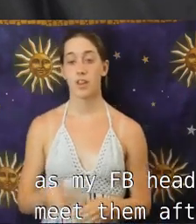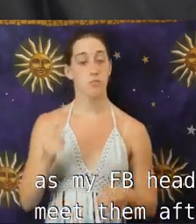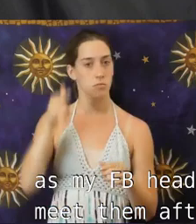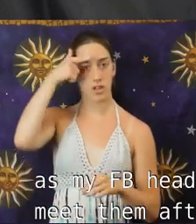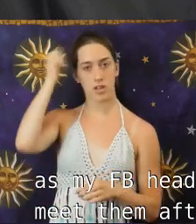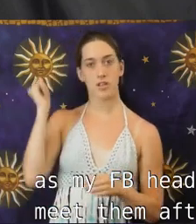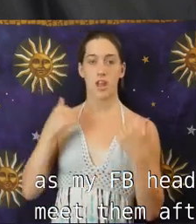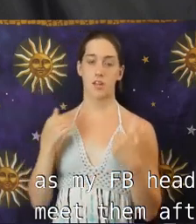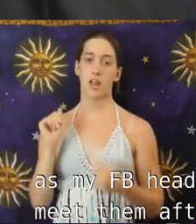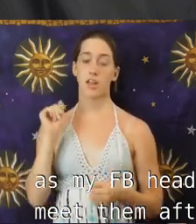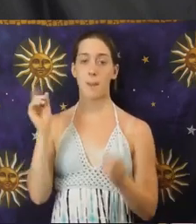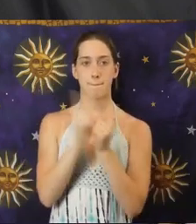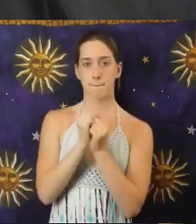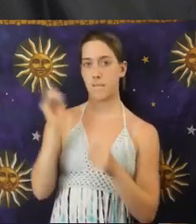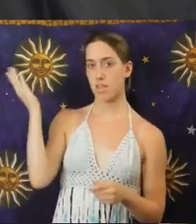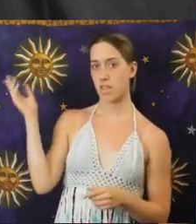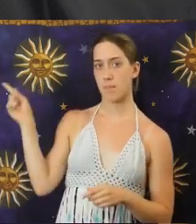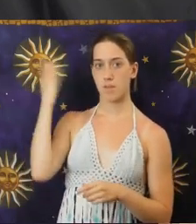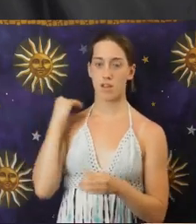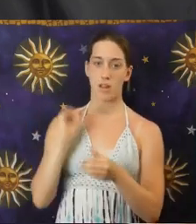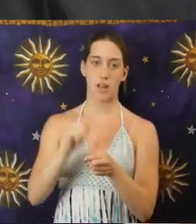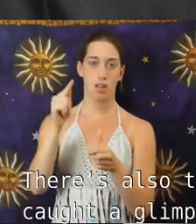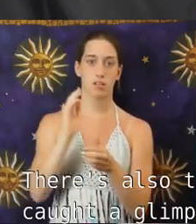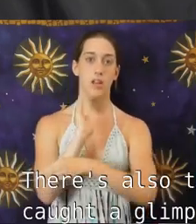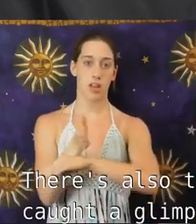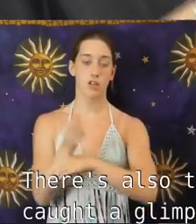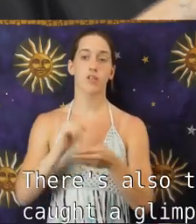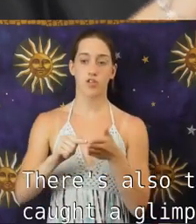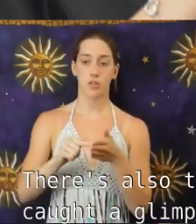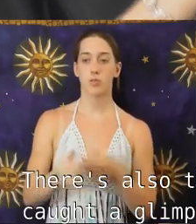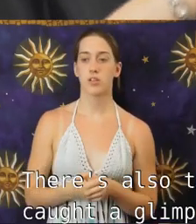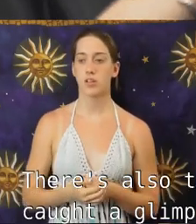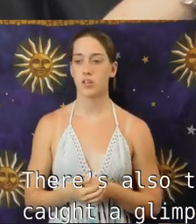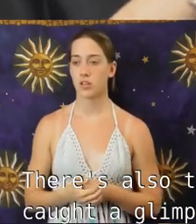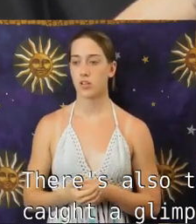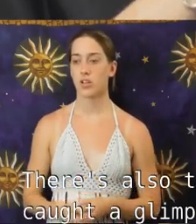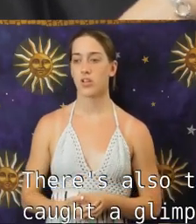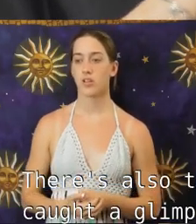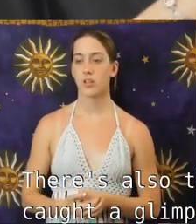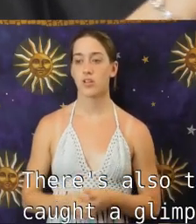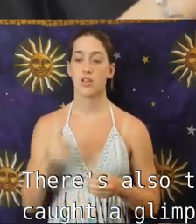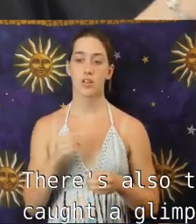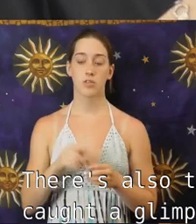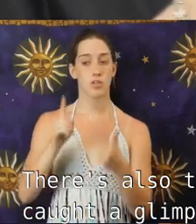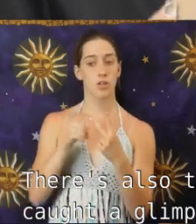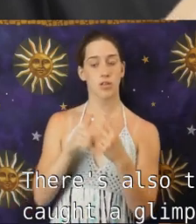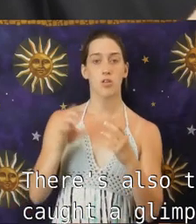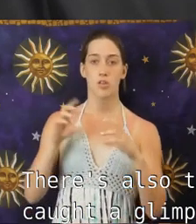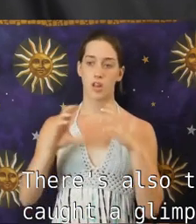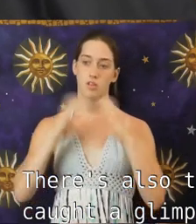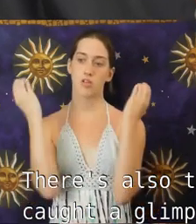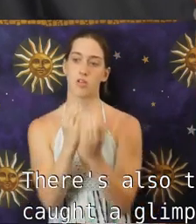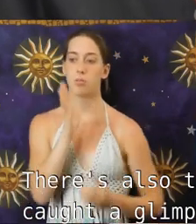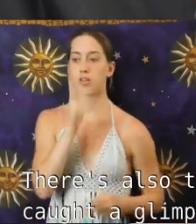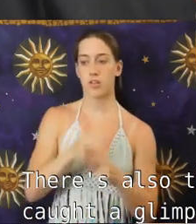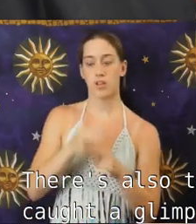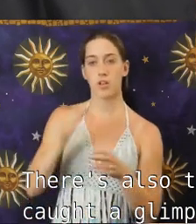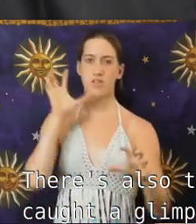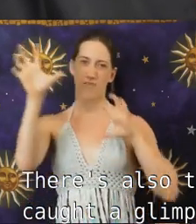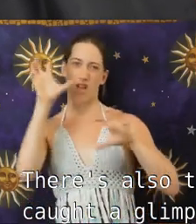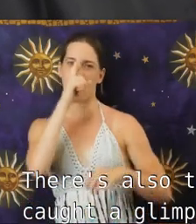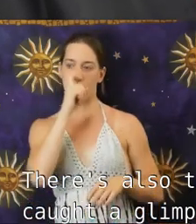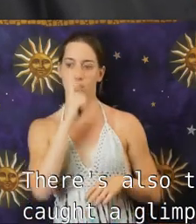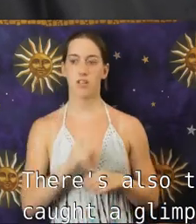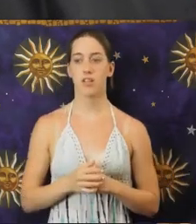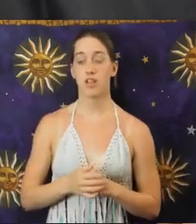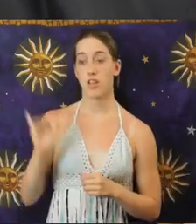got to meet them after the show, and it was really neat. Or there's also this group called the Monster Dolls there that I caught a glimpse of.